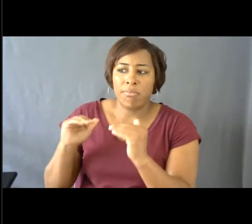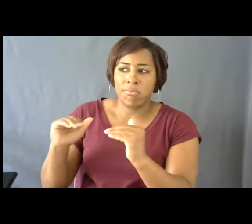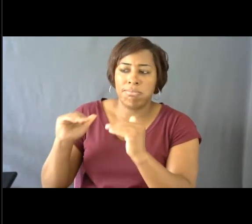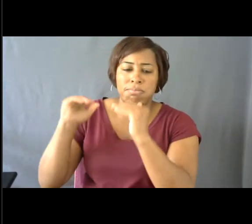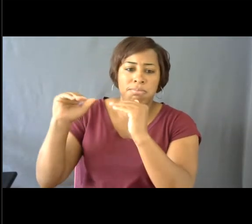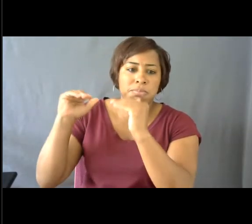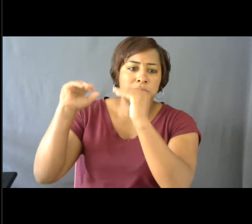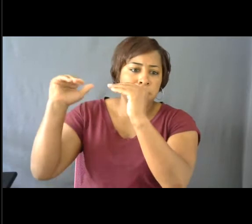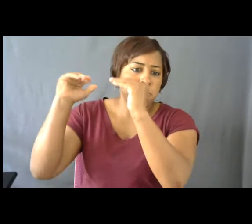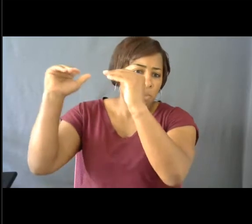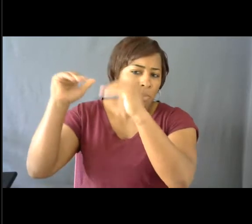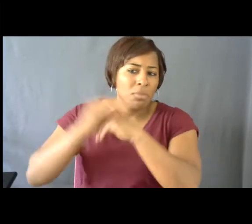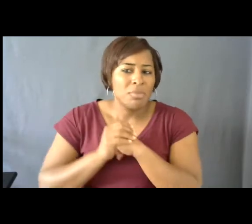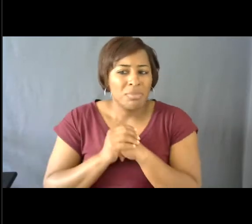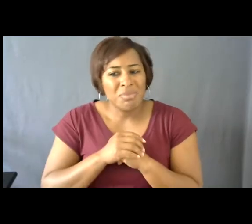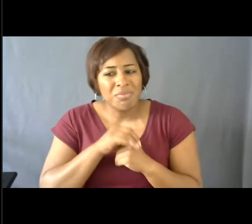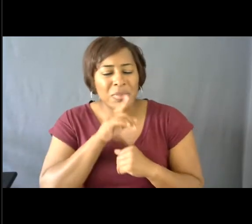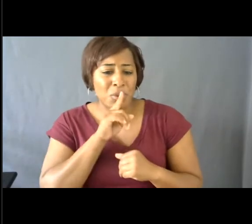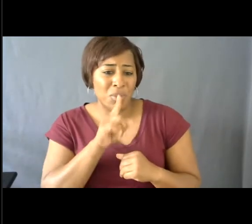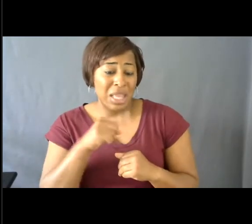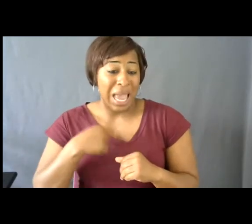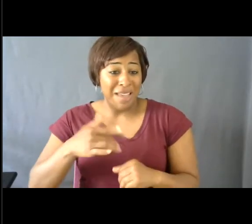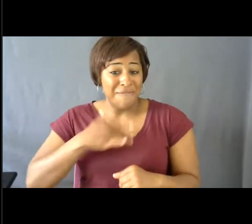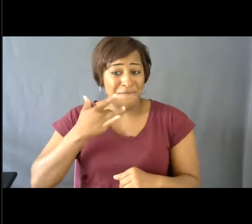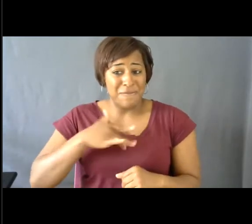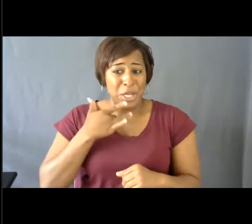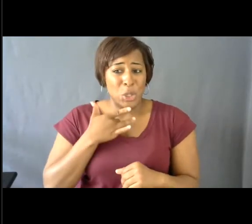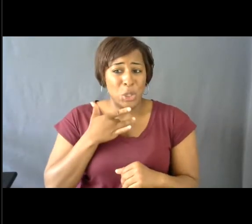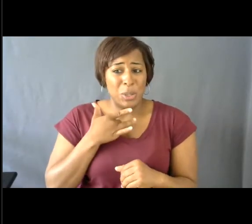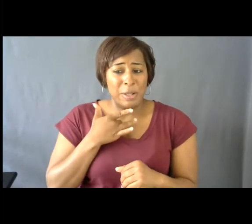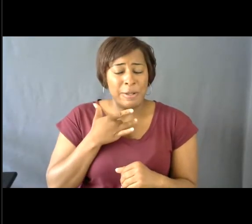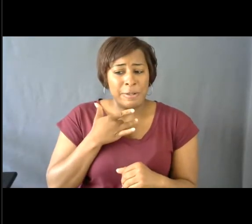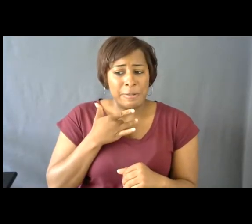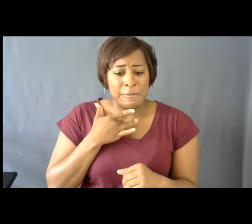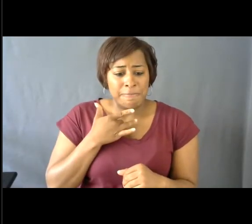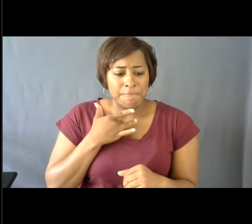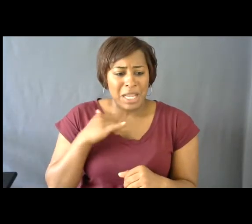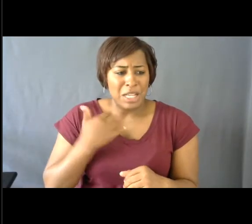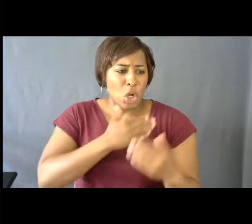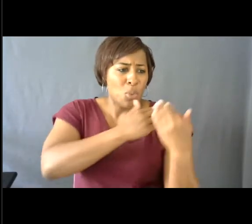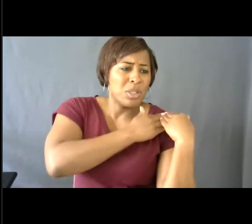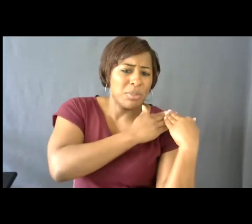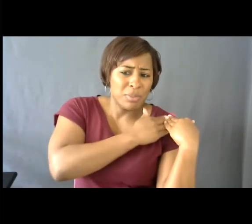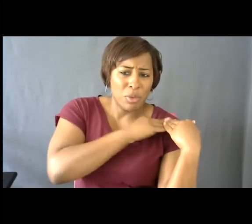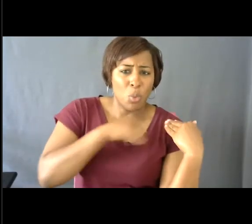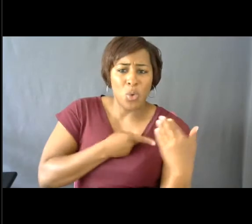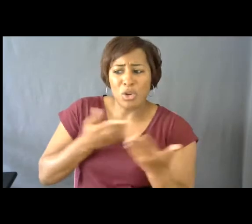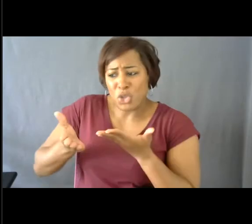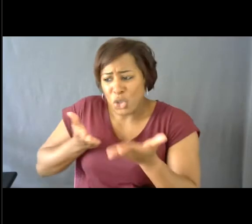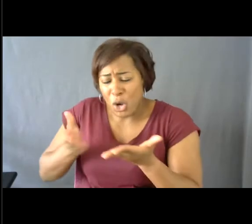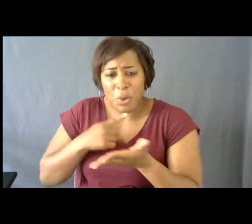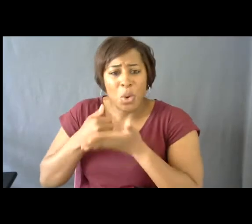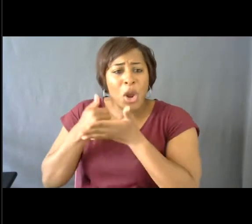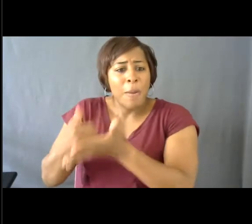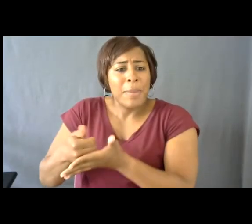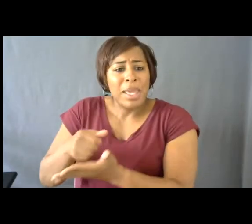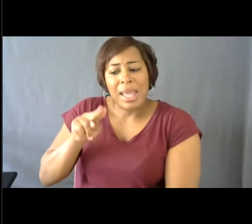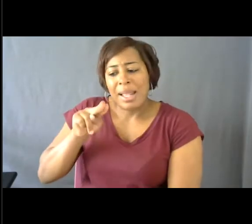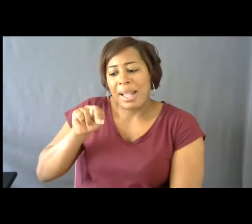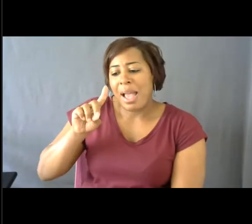And it's sort of the responsibility, I think, of serving an underserved community. And that's sort of the definition of